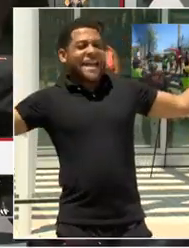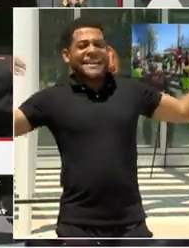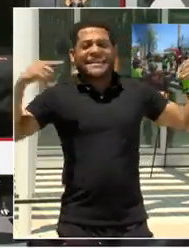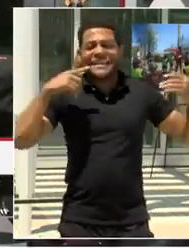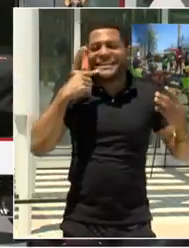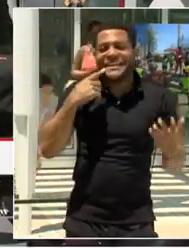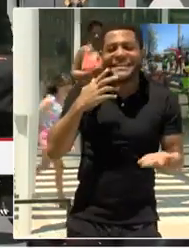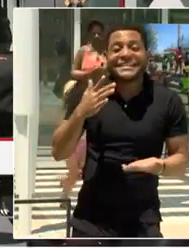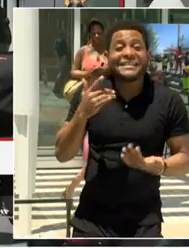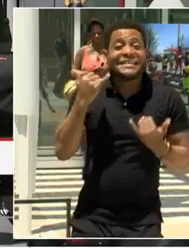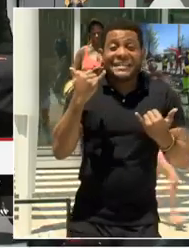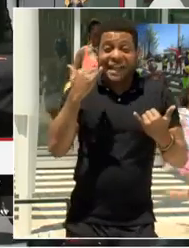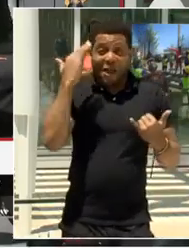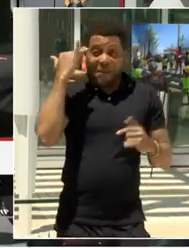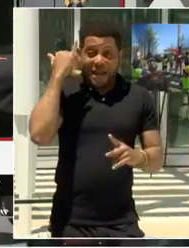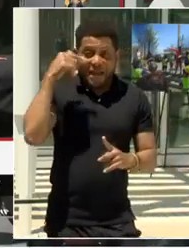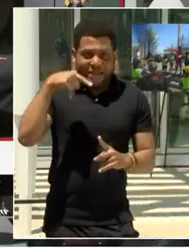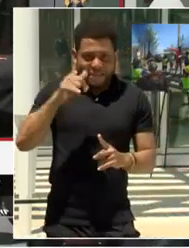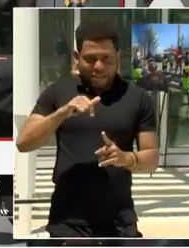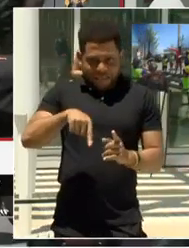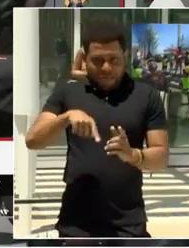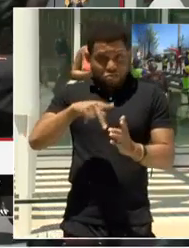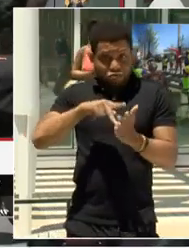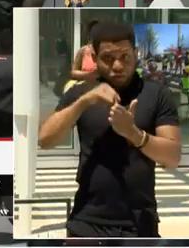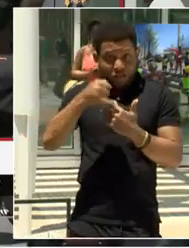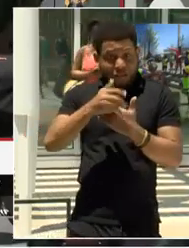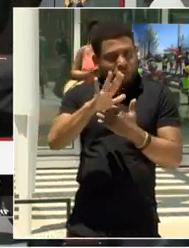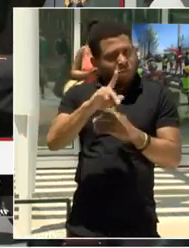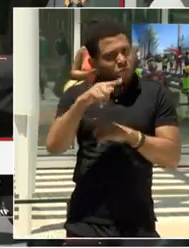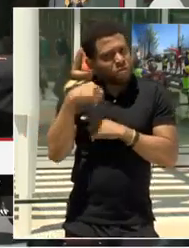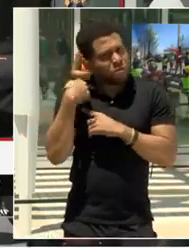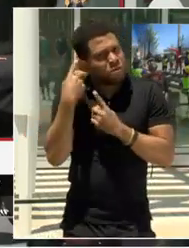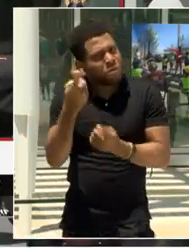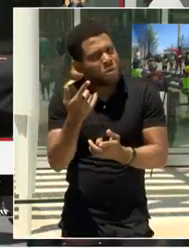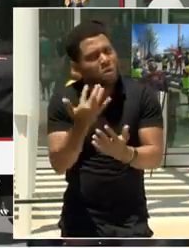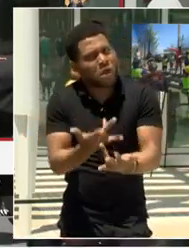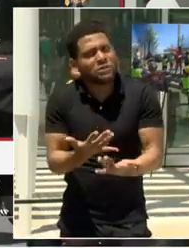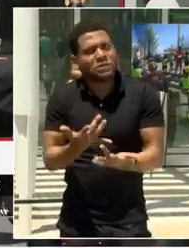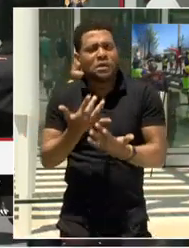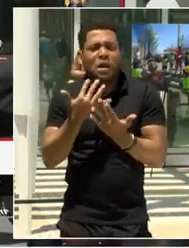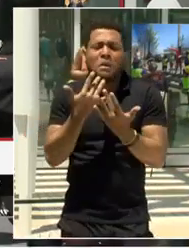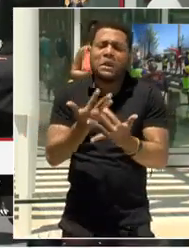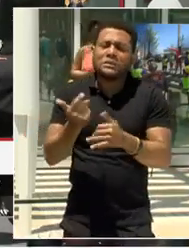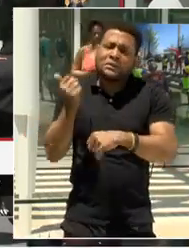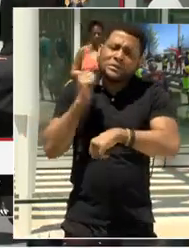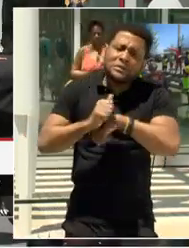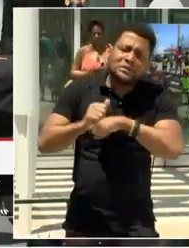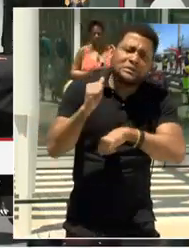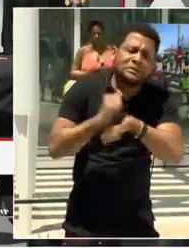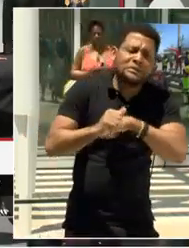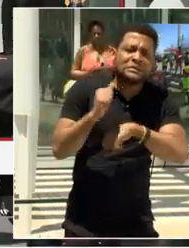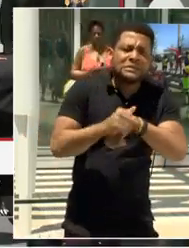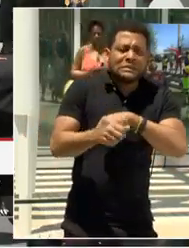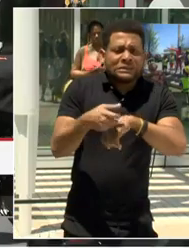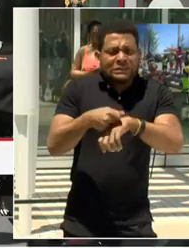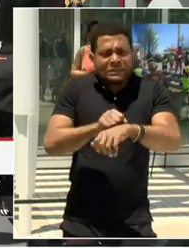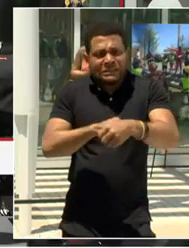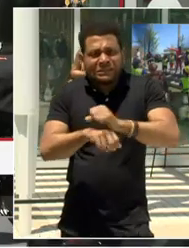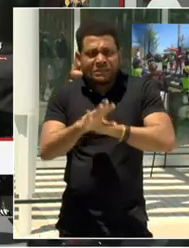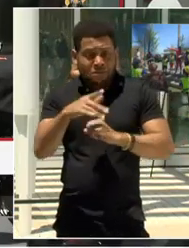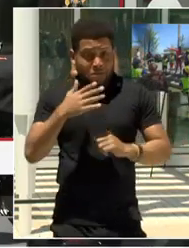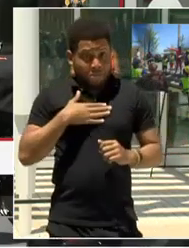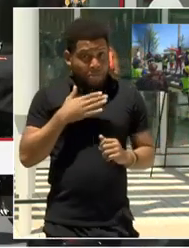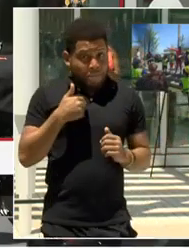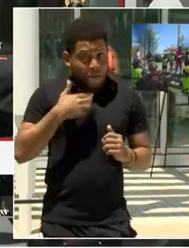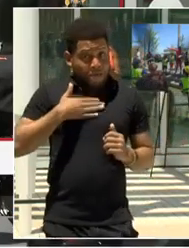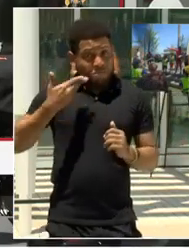know anything about me, you know I grew up right across the street in a house that my grandparents bought back in 1952.